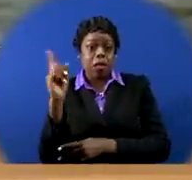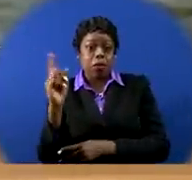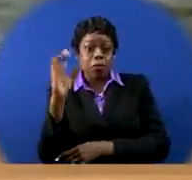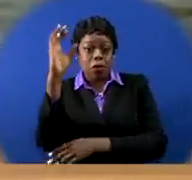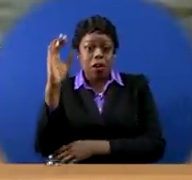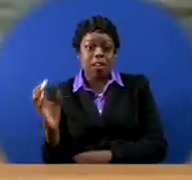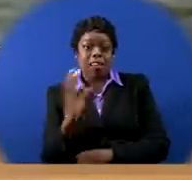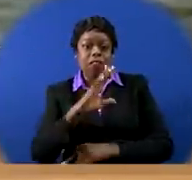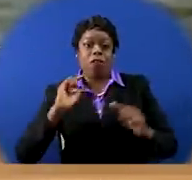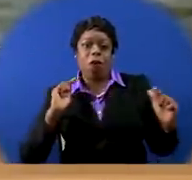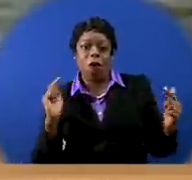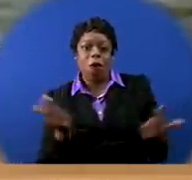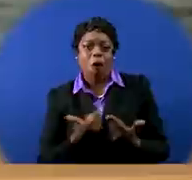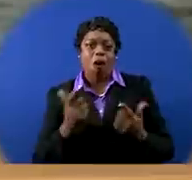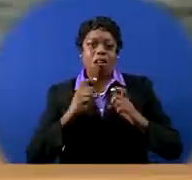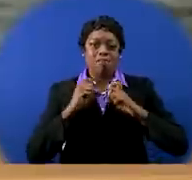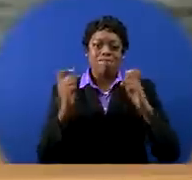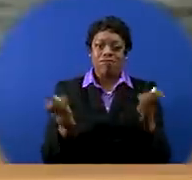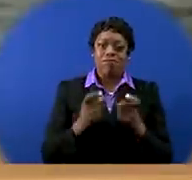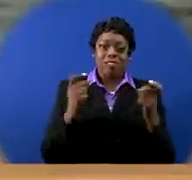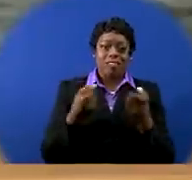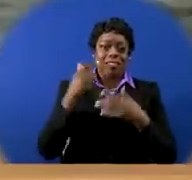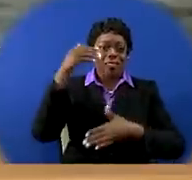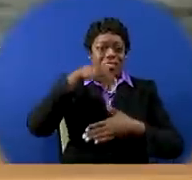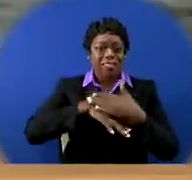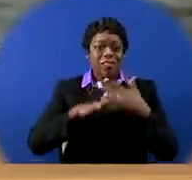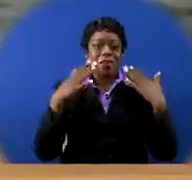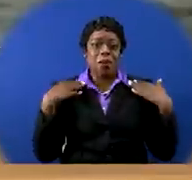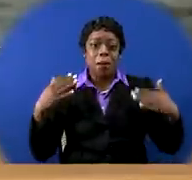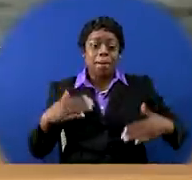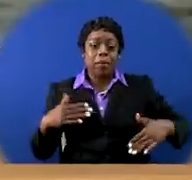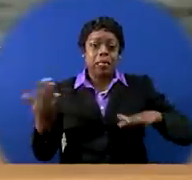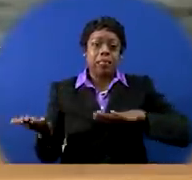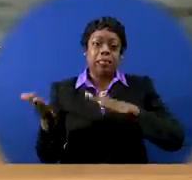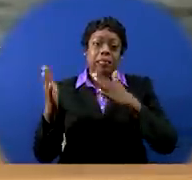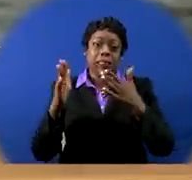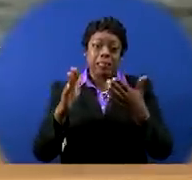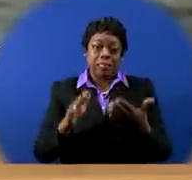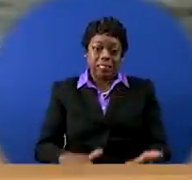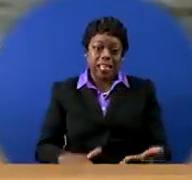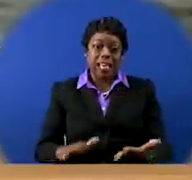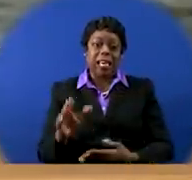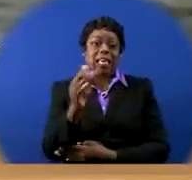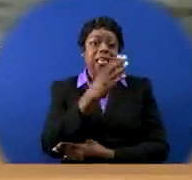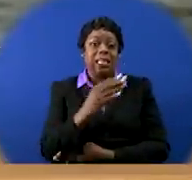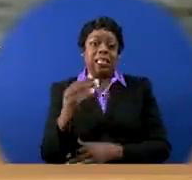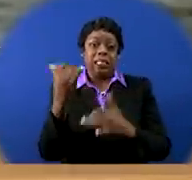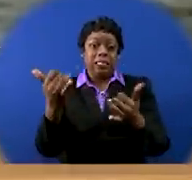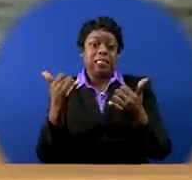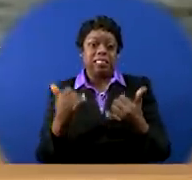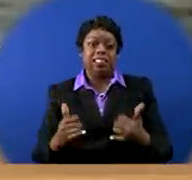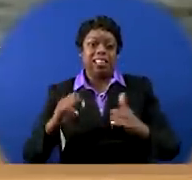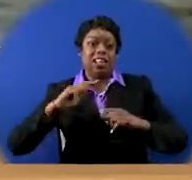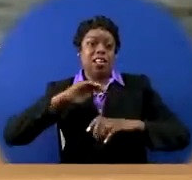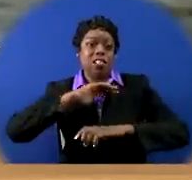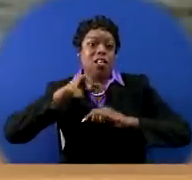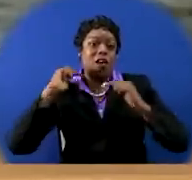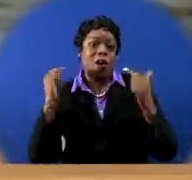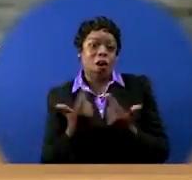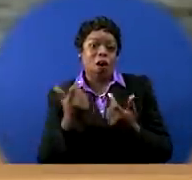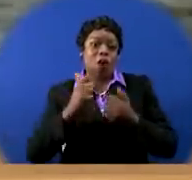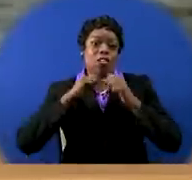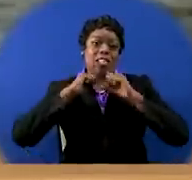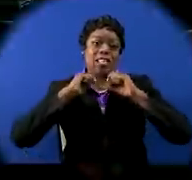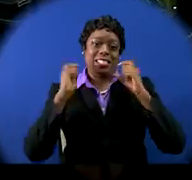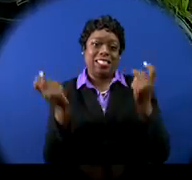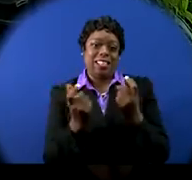own body and carried them away. And now those of us who've been saved have been covered by the